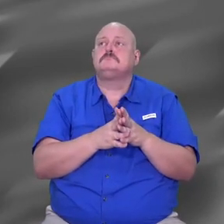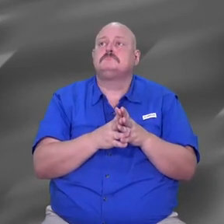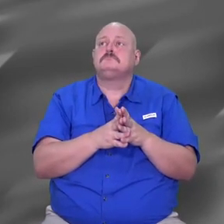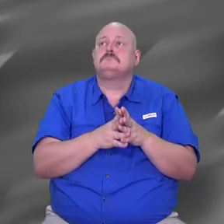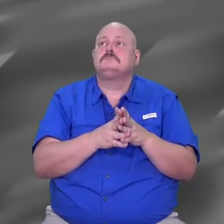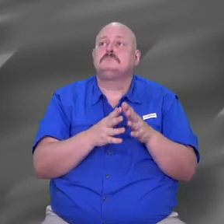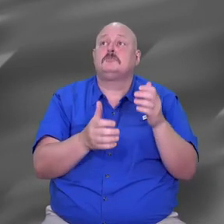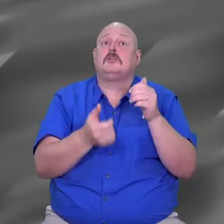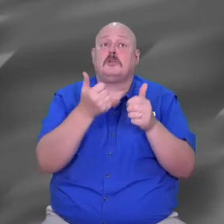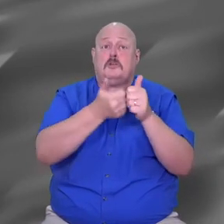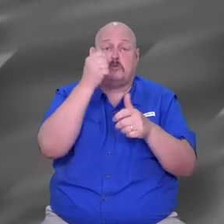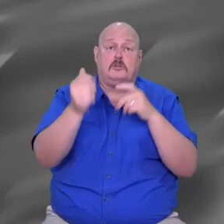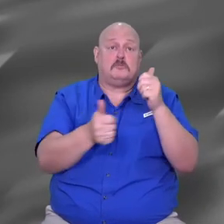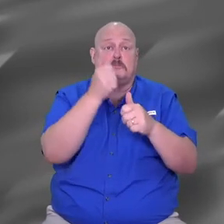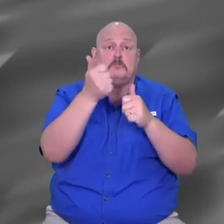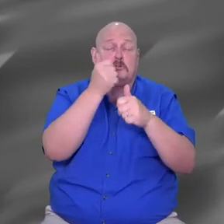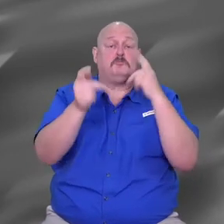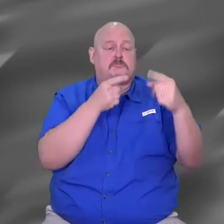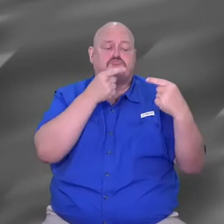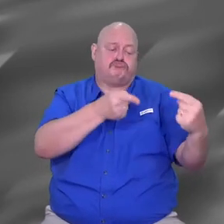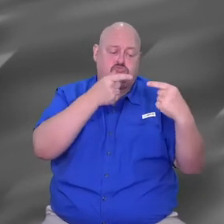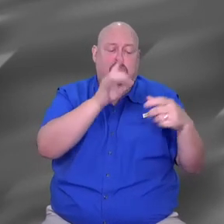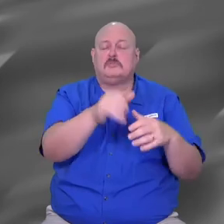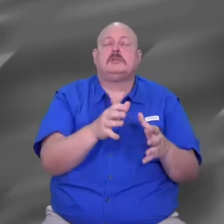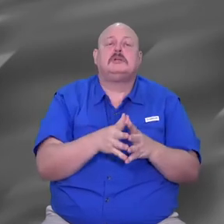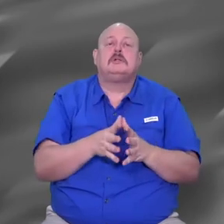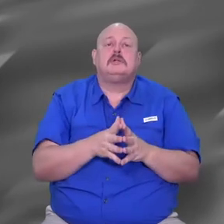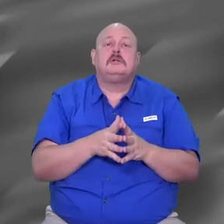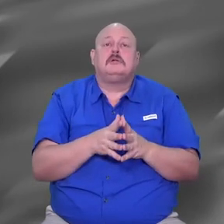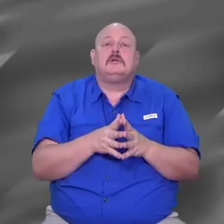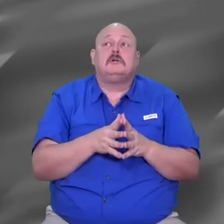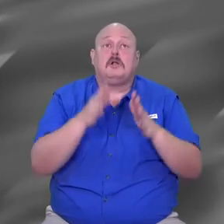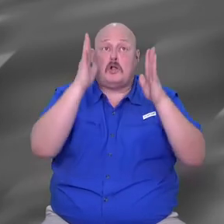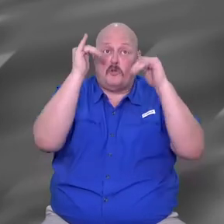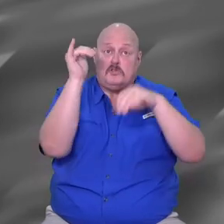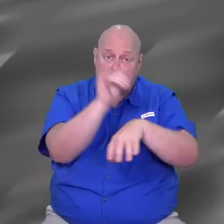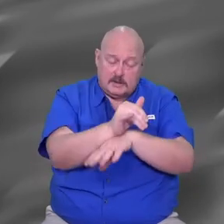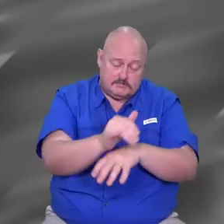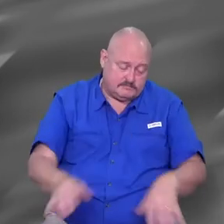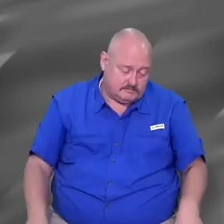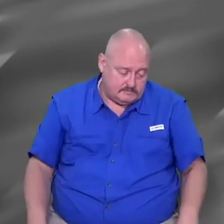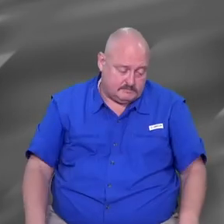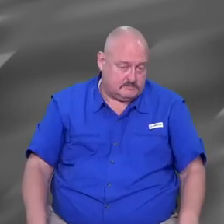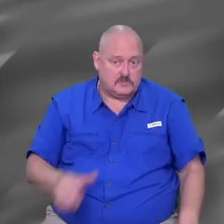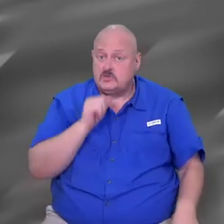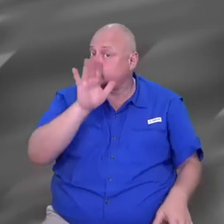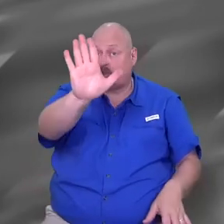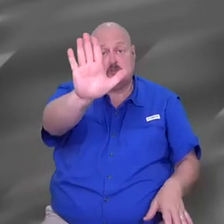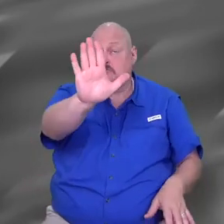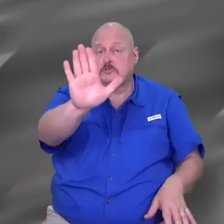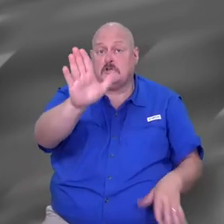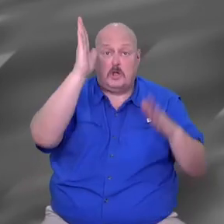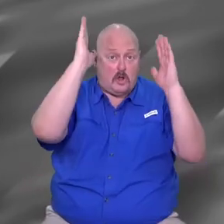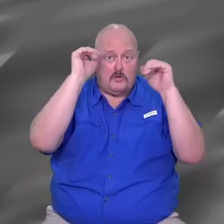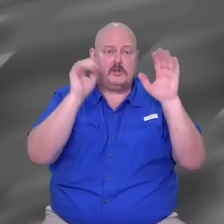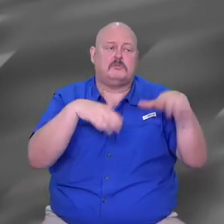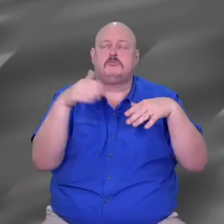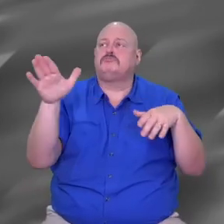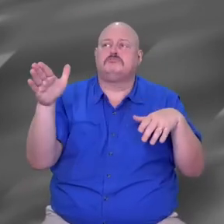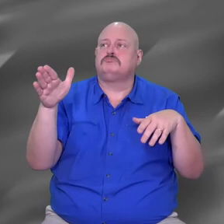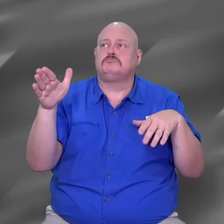majority of what people are struggling with. Hopefully tonight It's not yours. Hopefully you can walk away